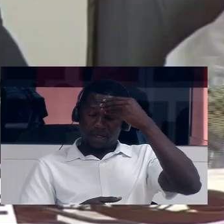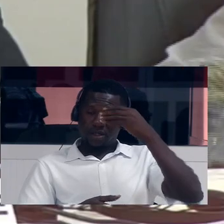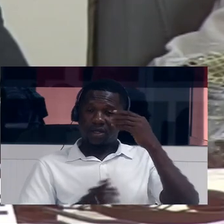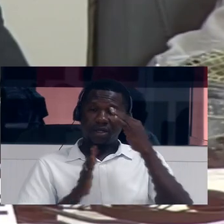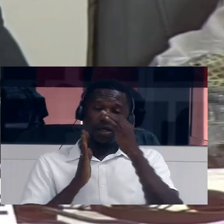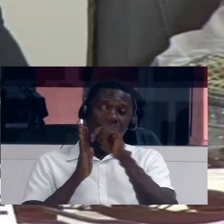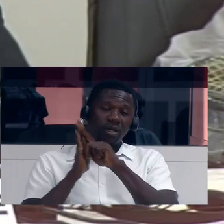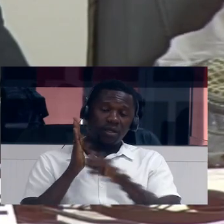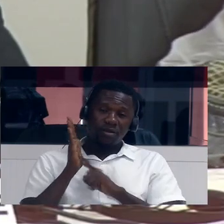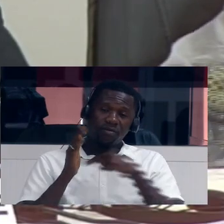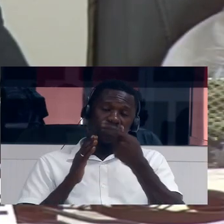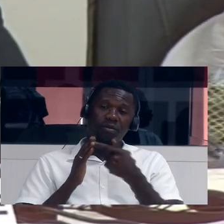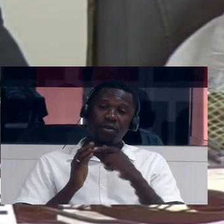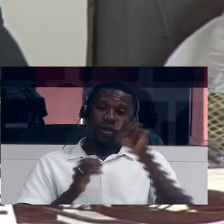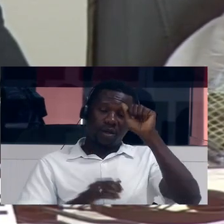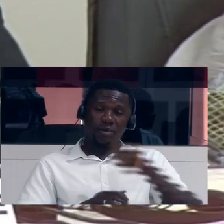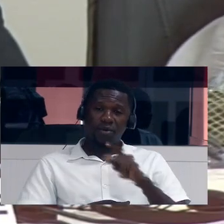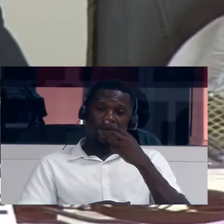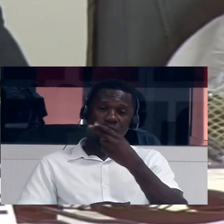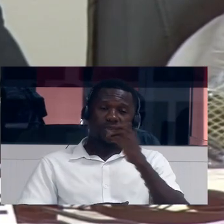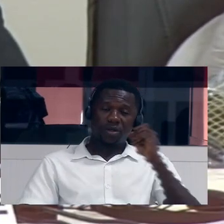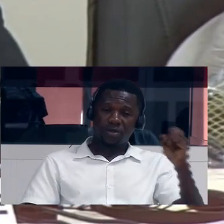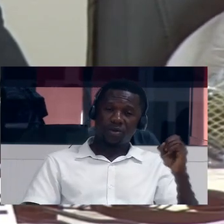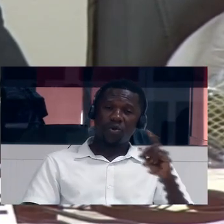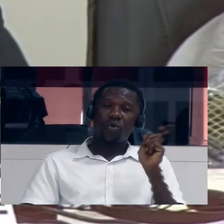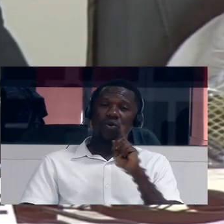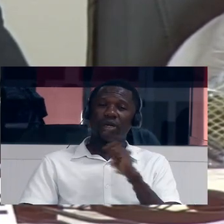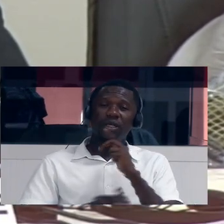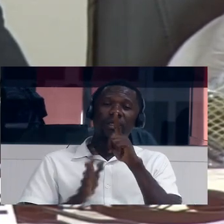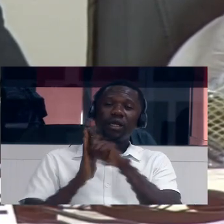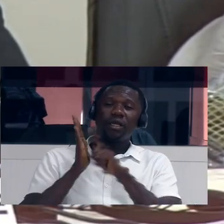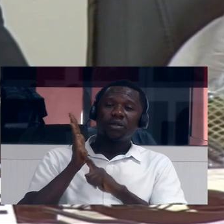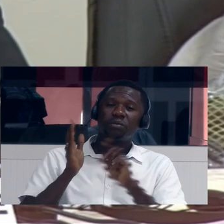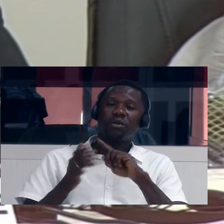from April 2000, what would that lesson be?